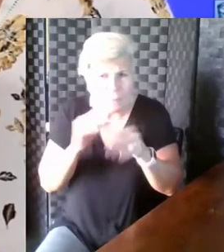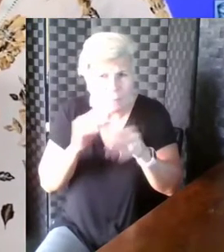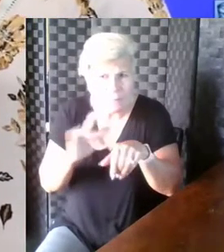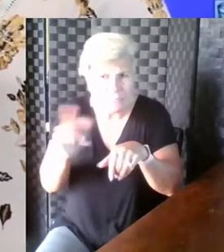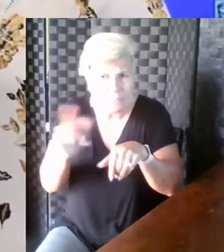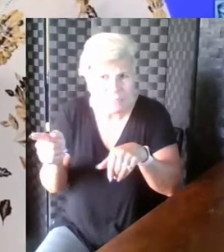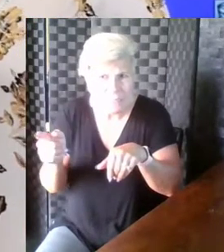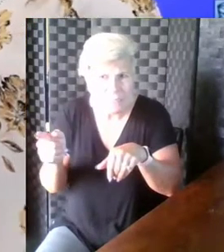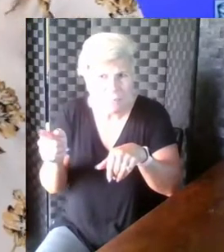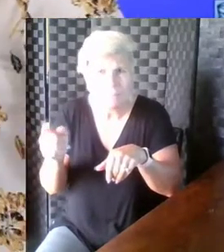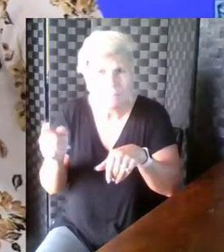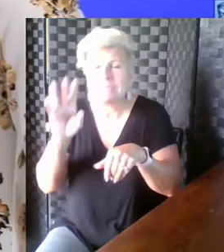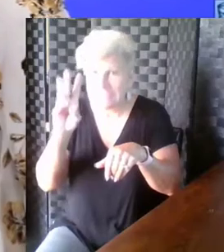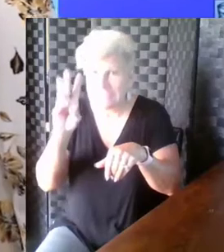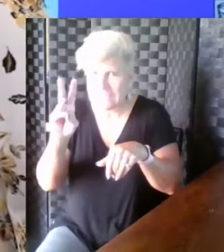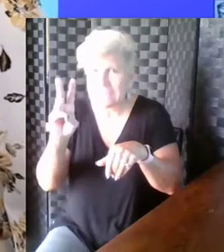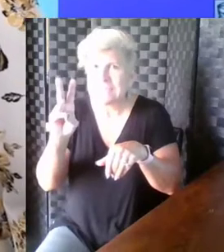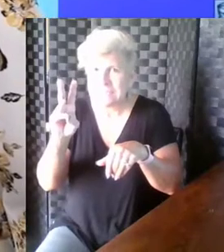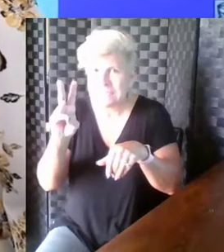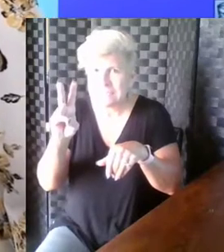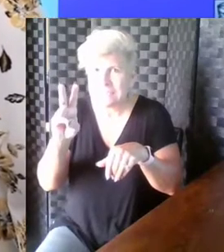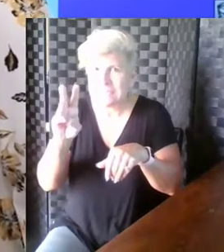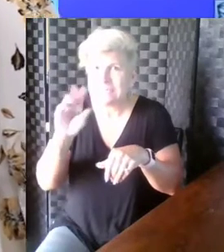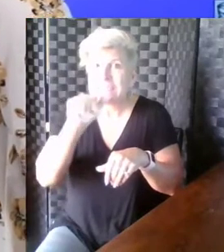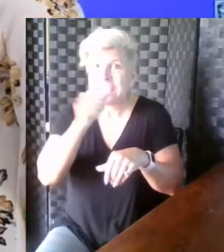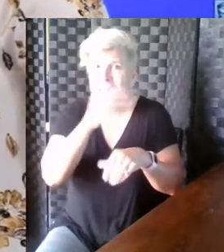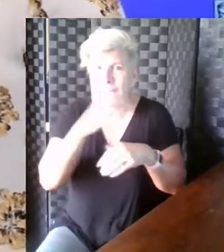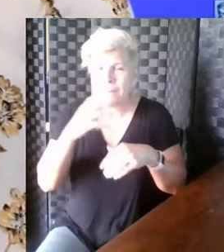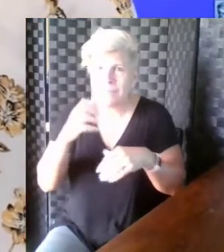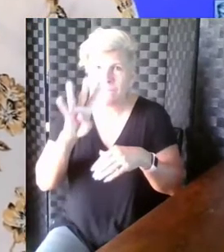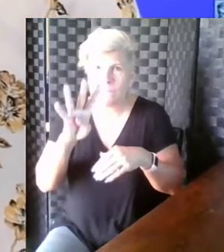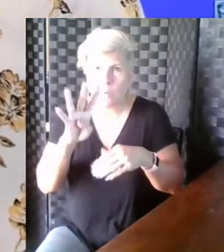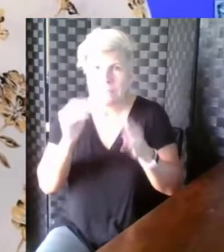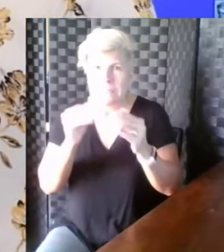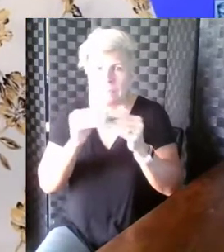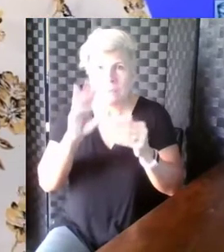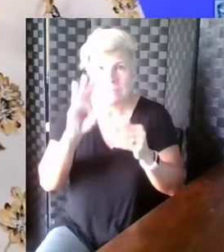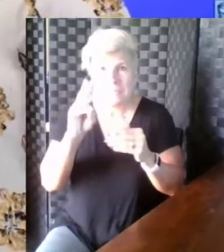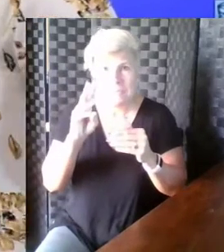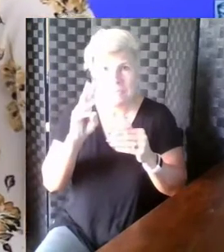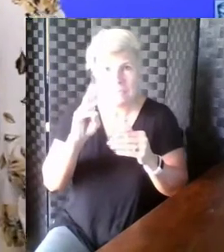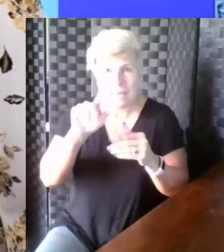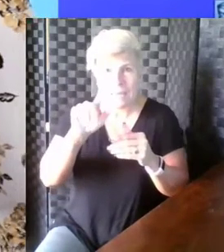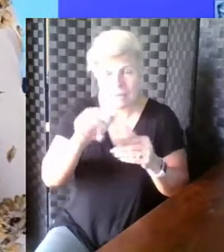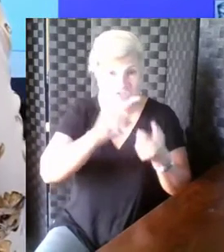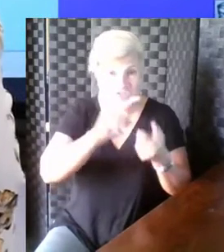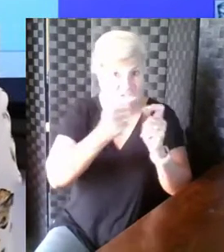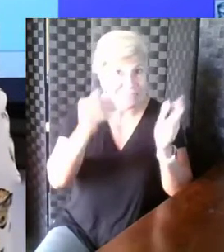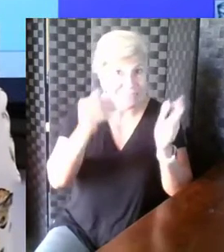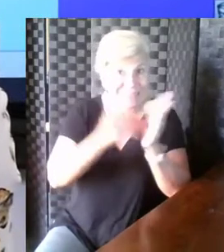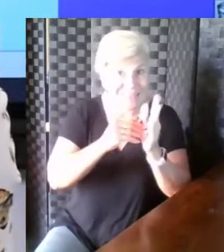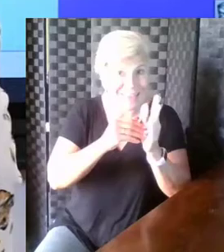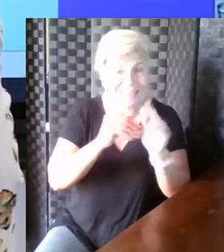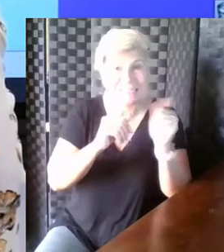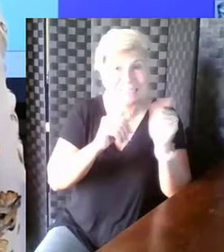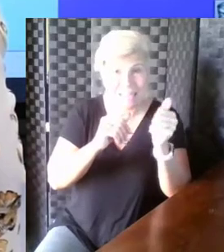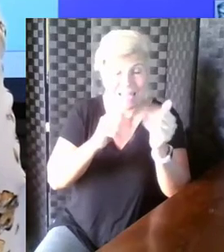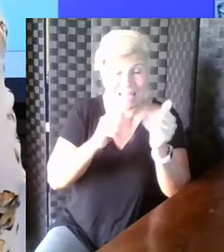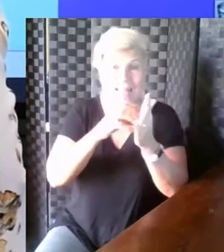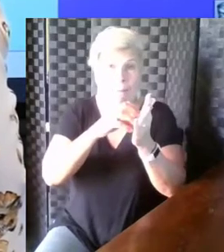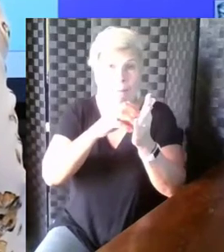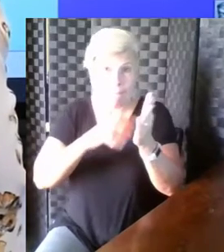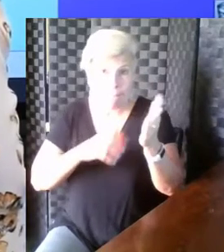sentence? Right, 6, because 10 minus 4 is 6. Now I'm going to switch some numbers around again. I'm going to start with my